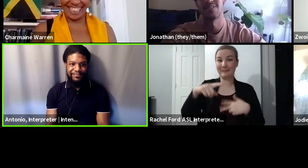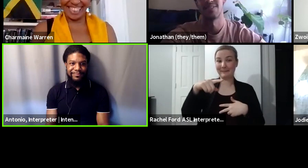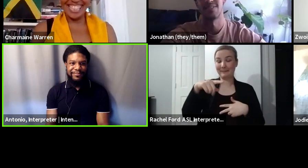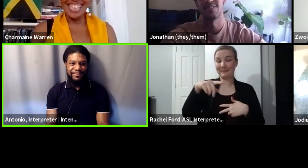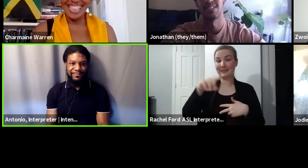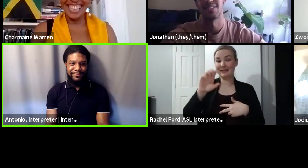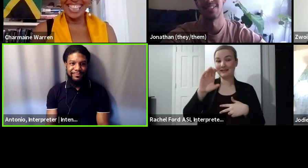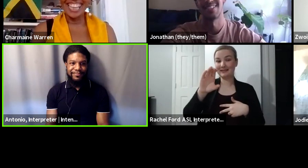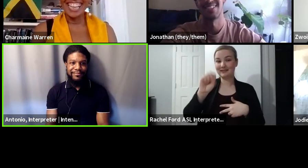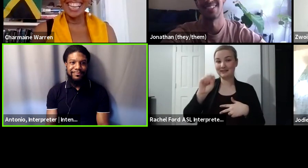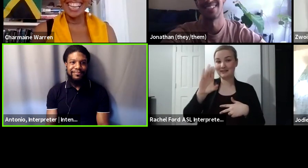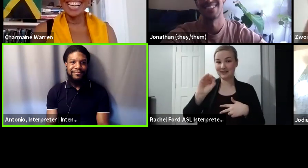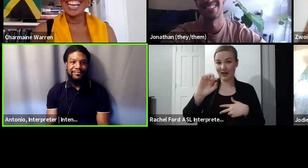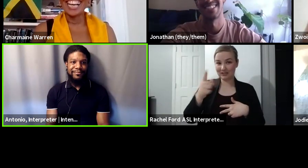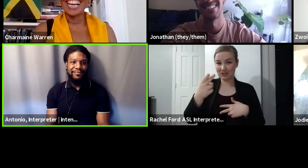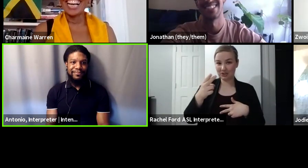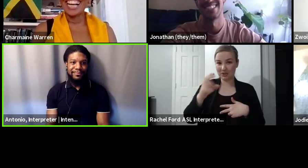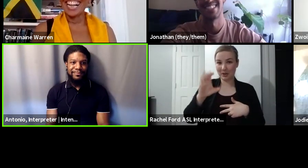the base.